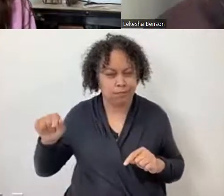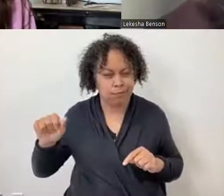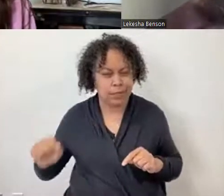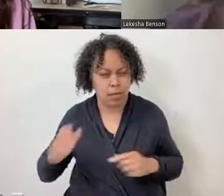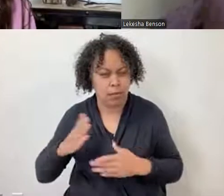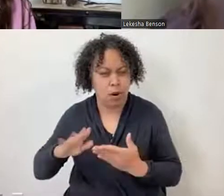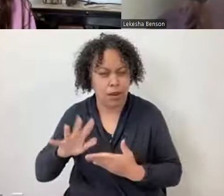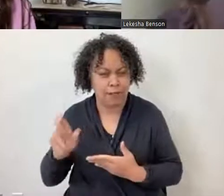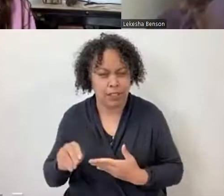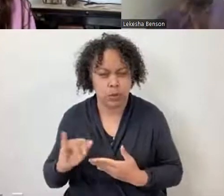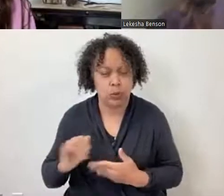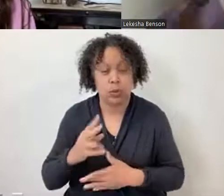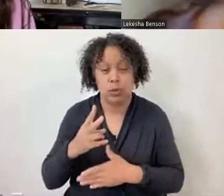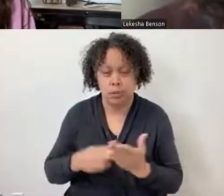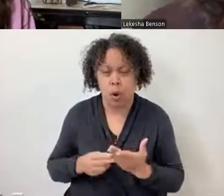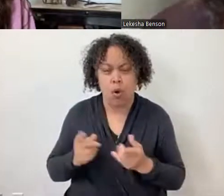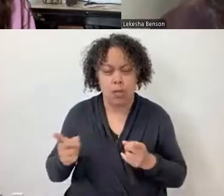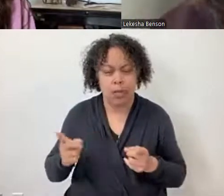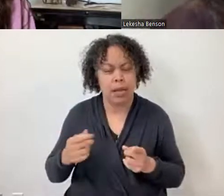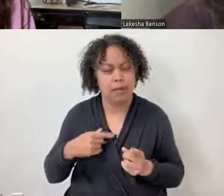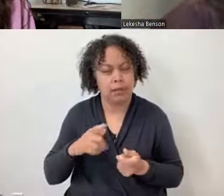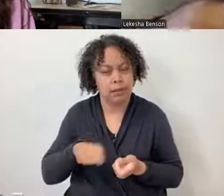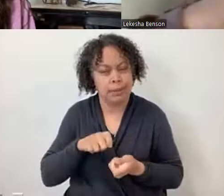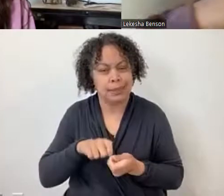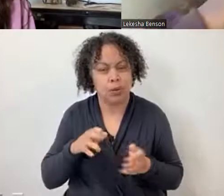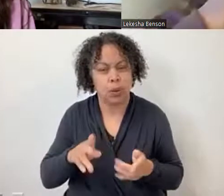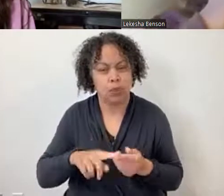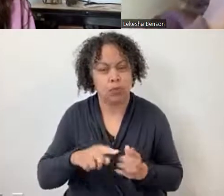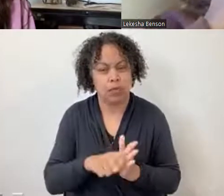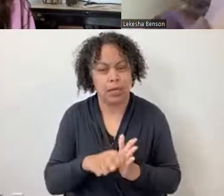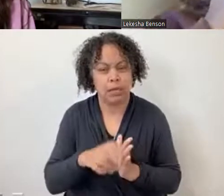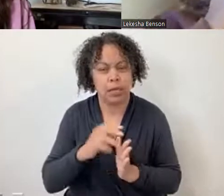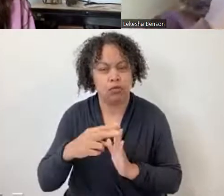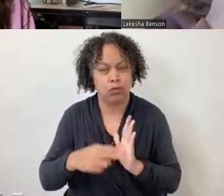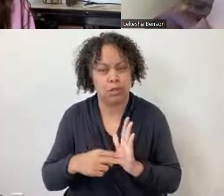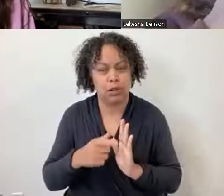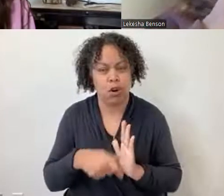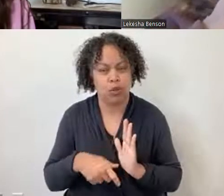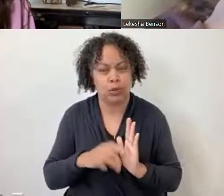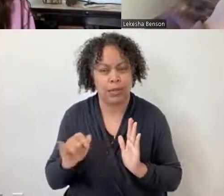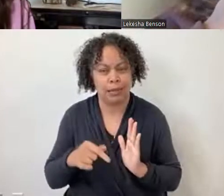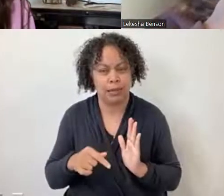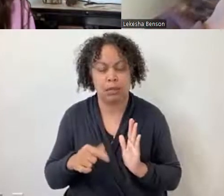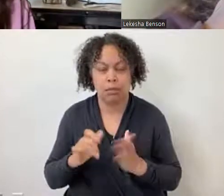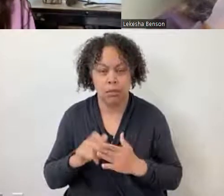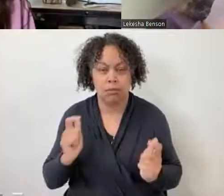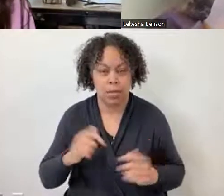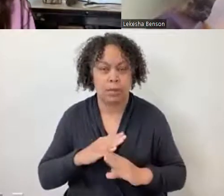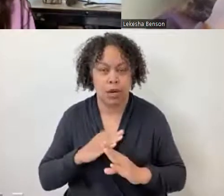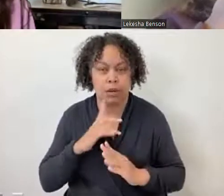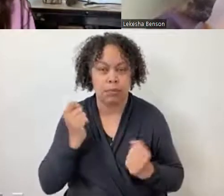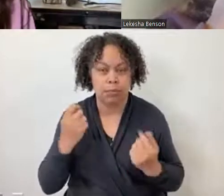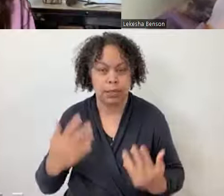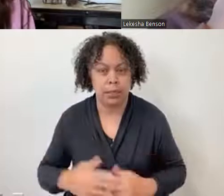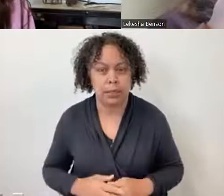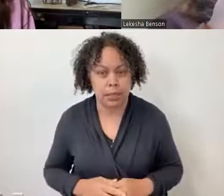such a specific way of writing and reading to these articles, and it's a huge barrier. I've talked